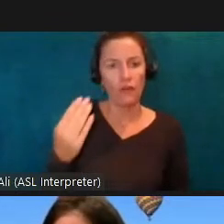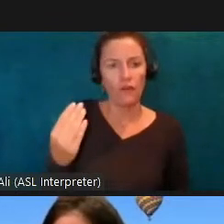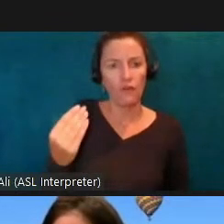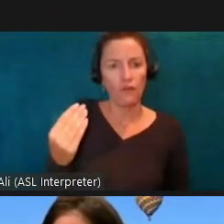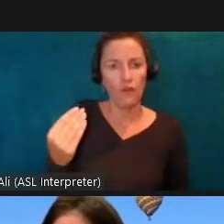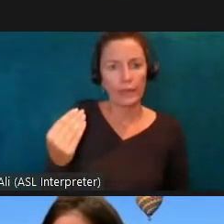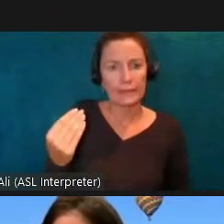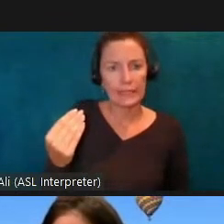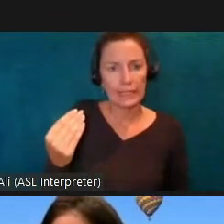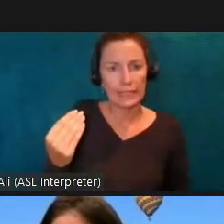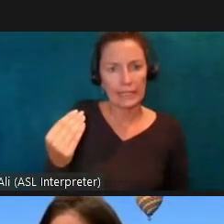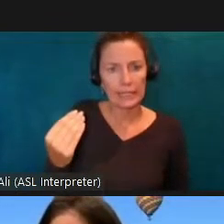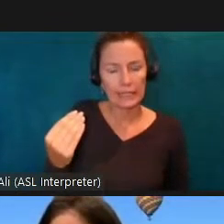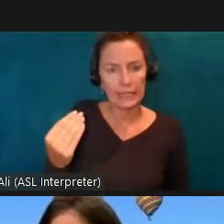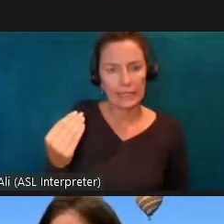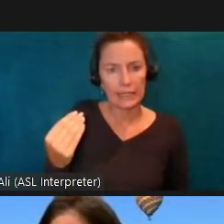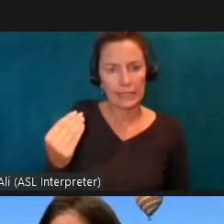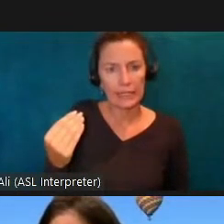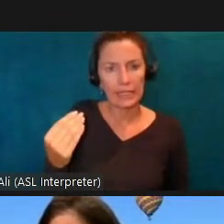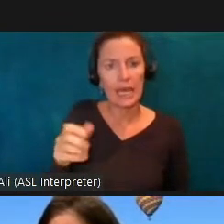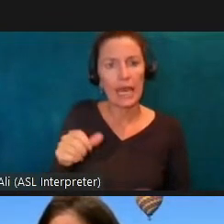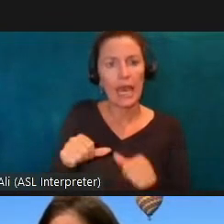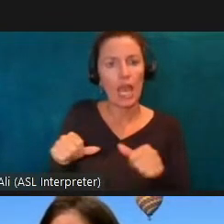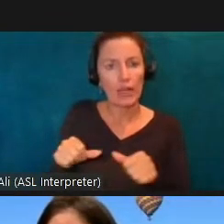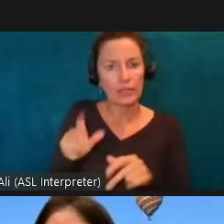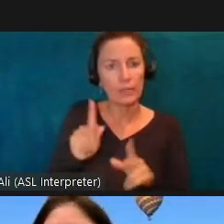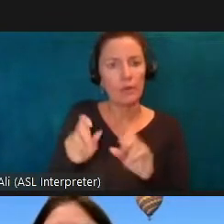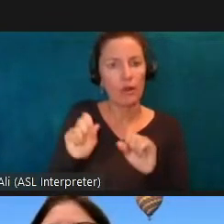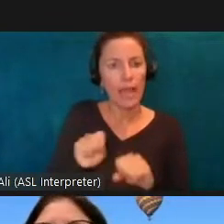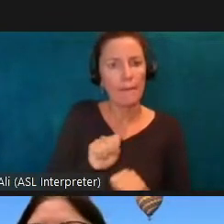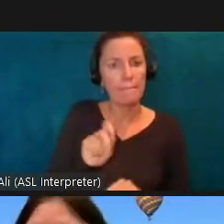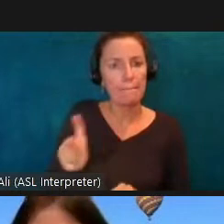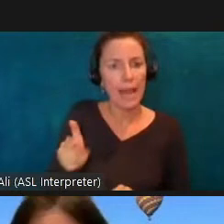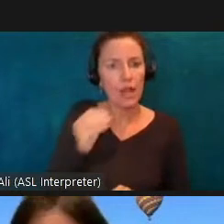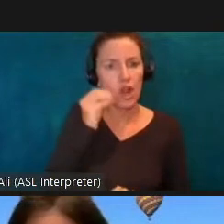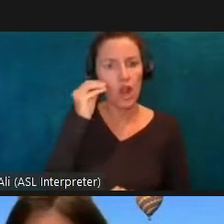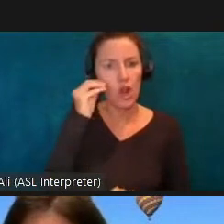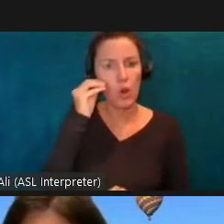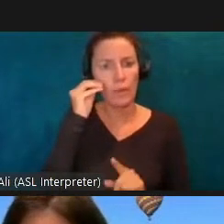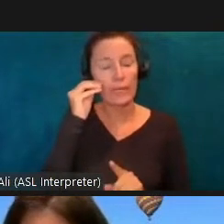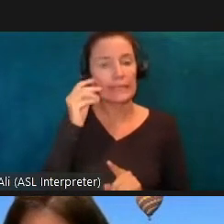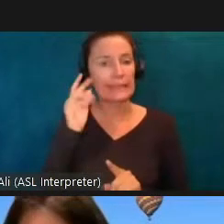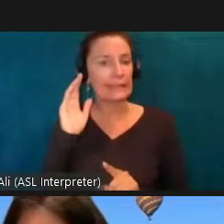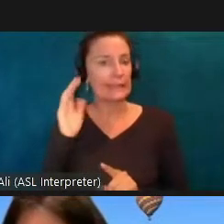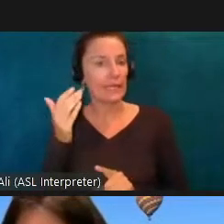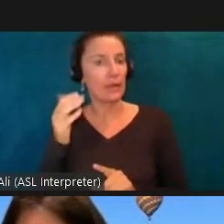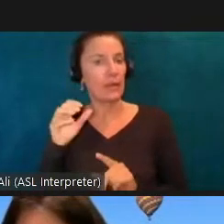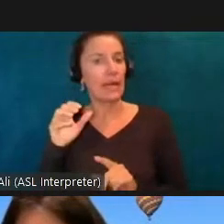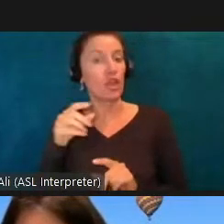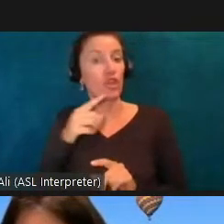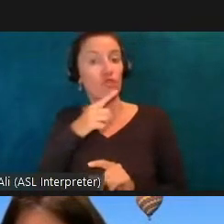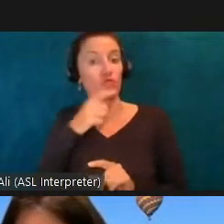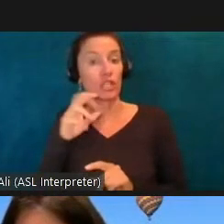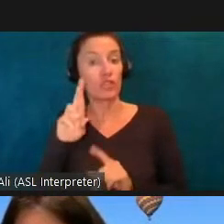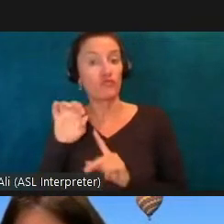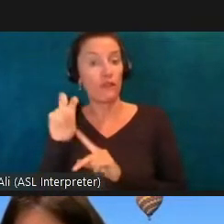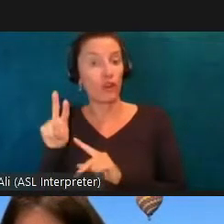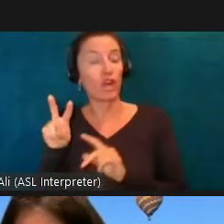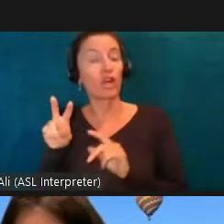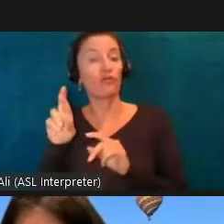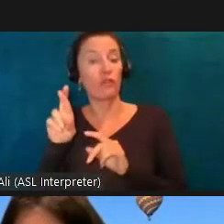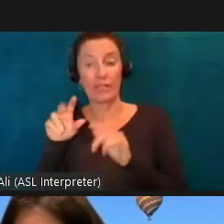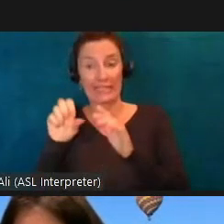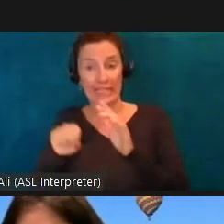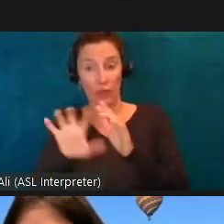see if I can get additional information in just a moment. It seemed to me that a lot of those areas south of the Russian River were under mandatory order. Linda, do you